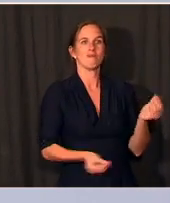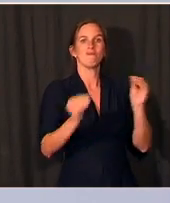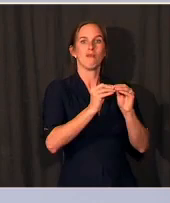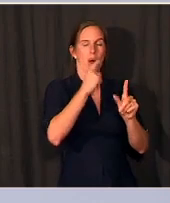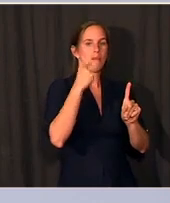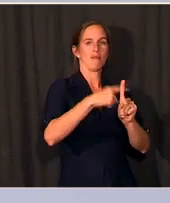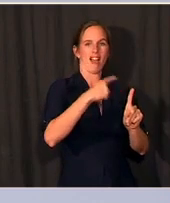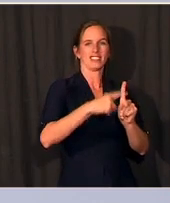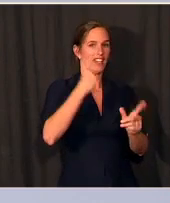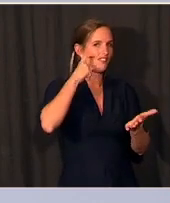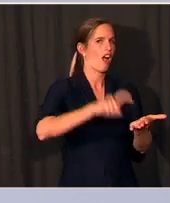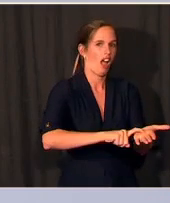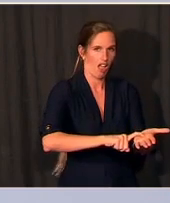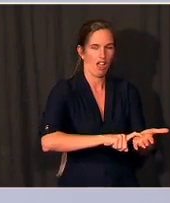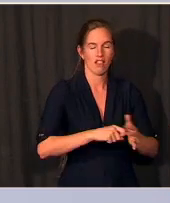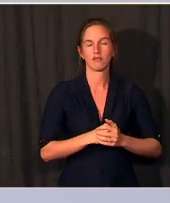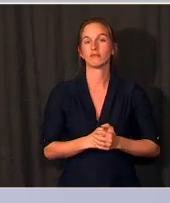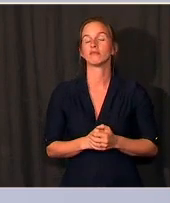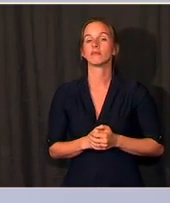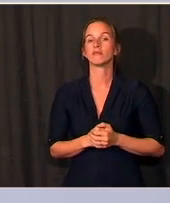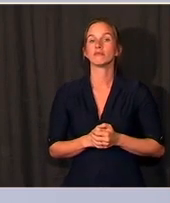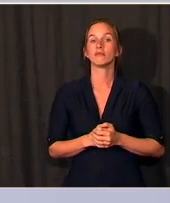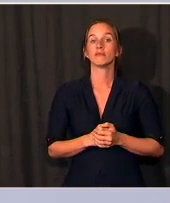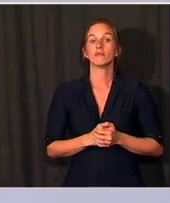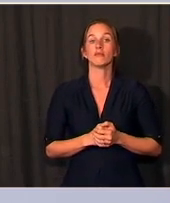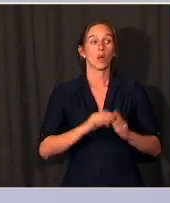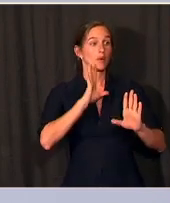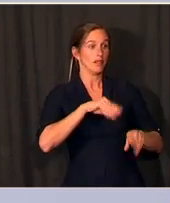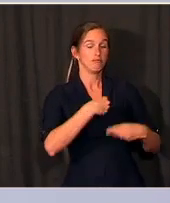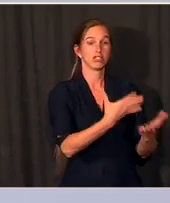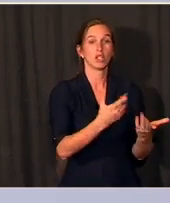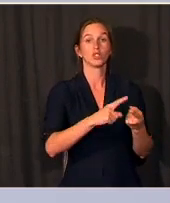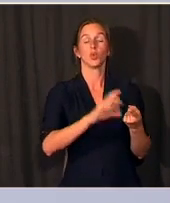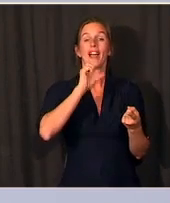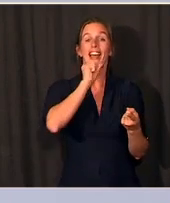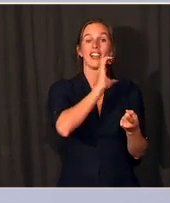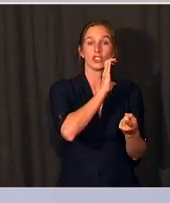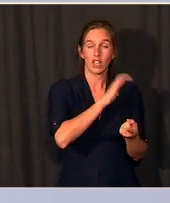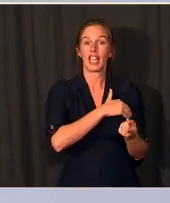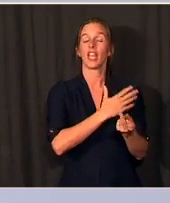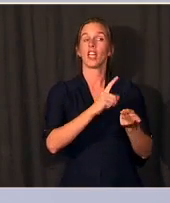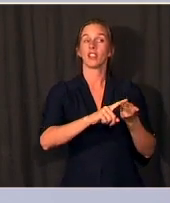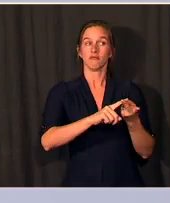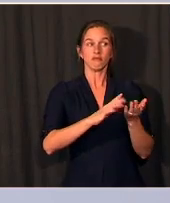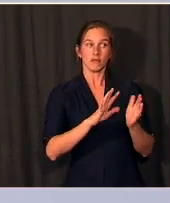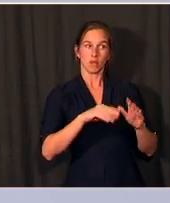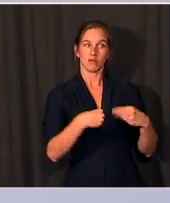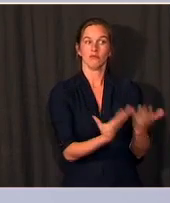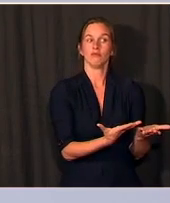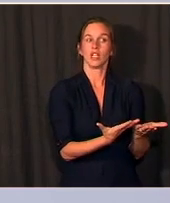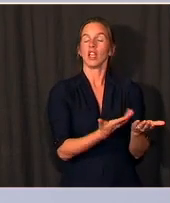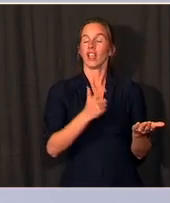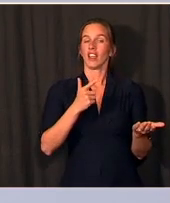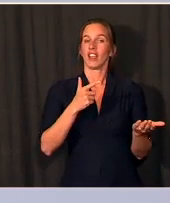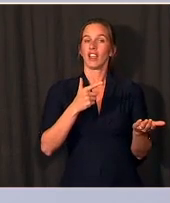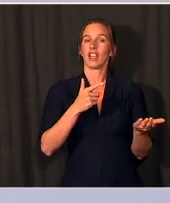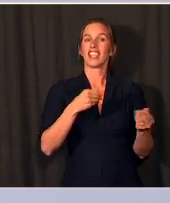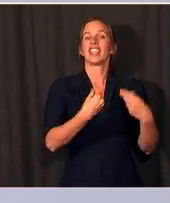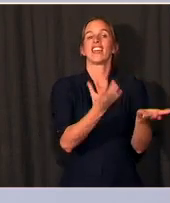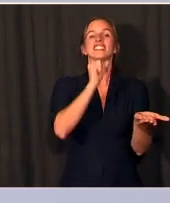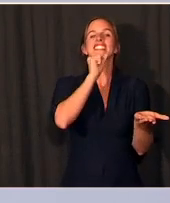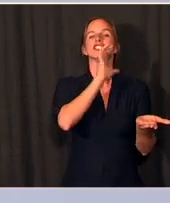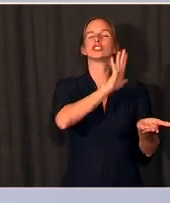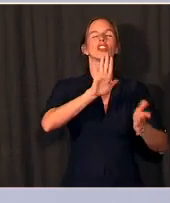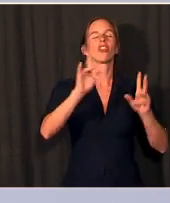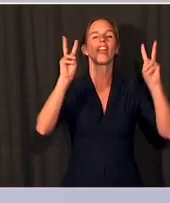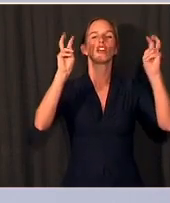and the high risk, we will effectively end this phase of the pandemic and allow seniors to reclaim their golden years, the